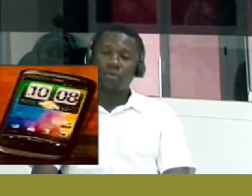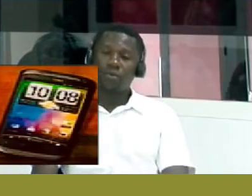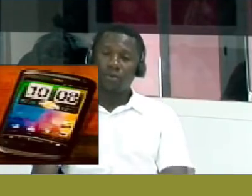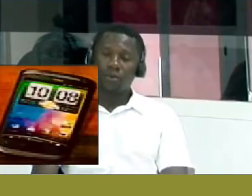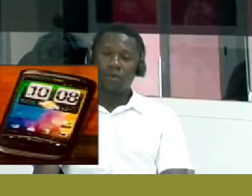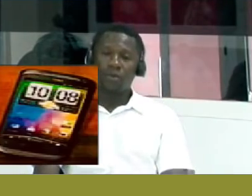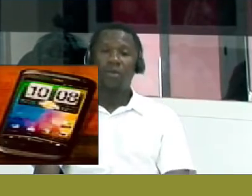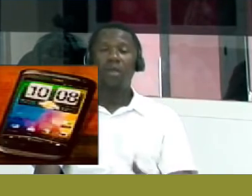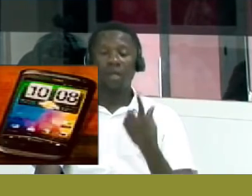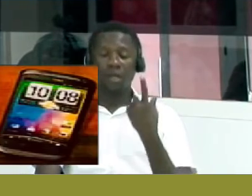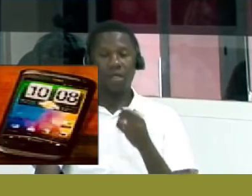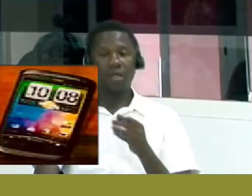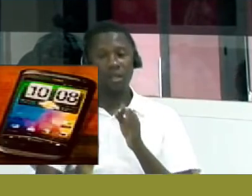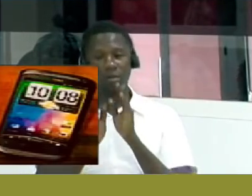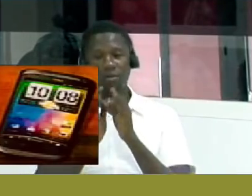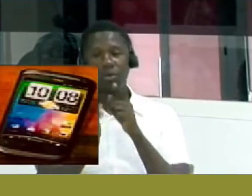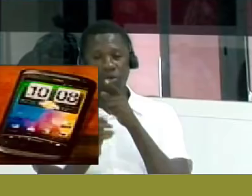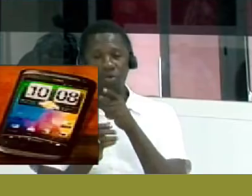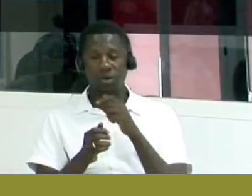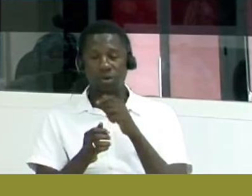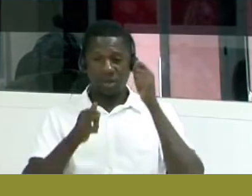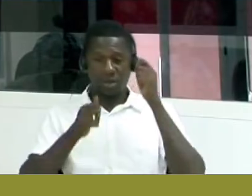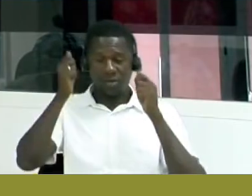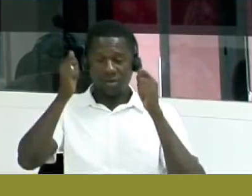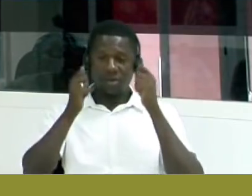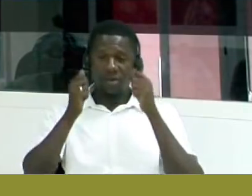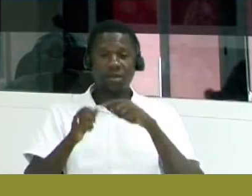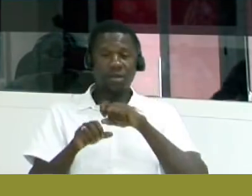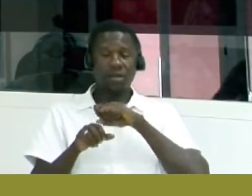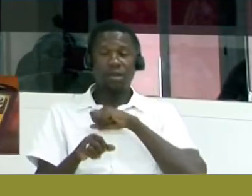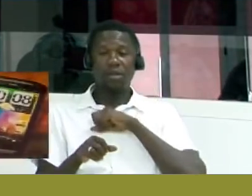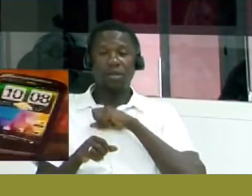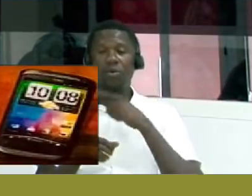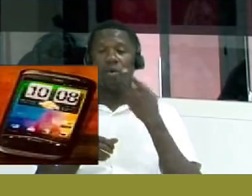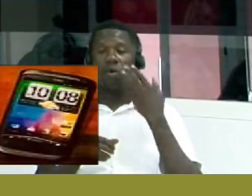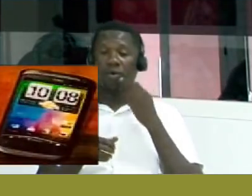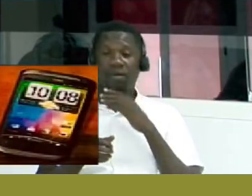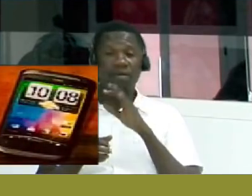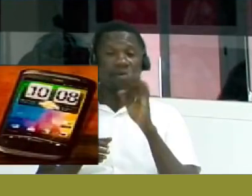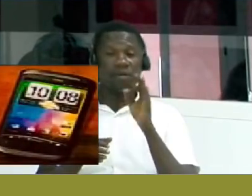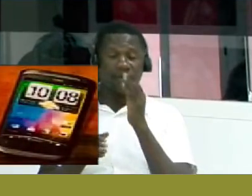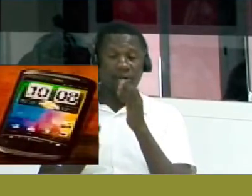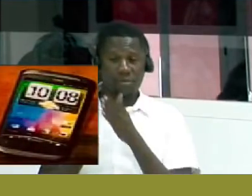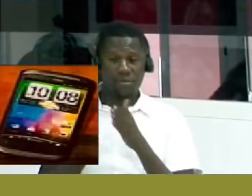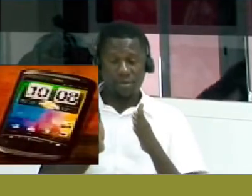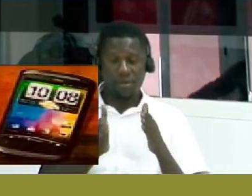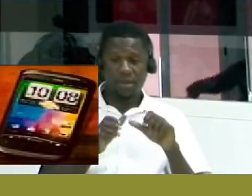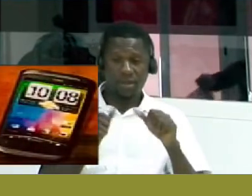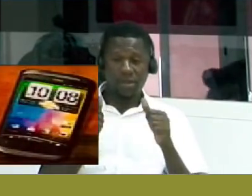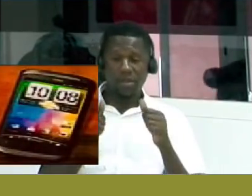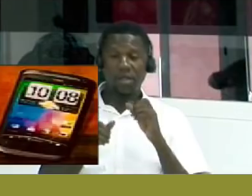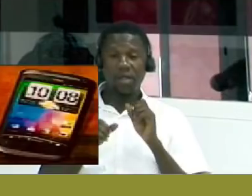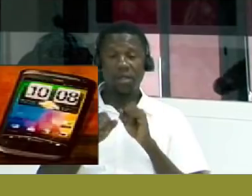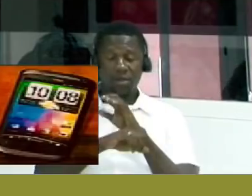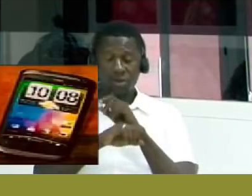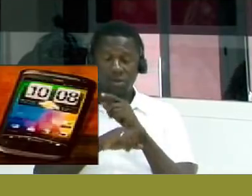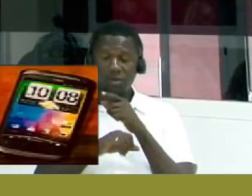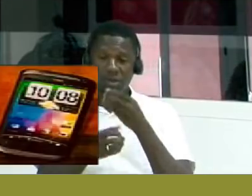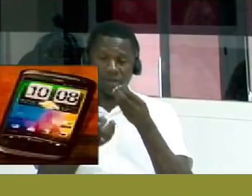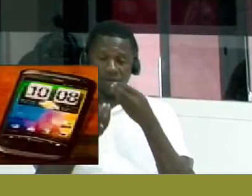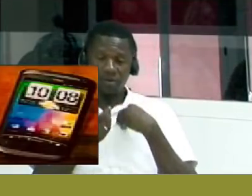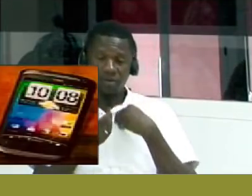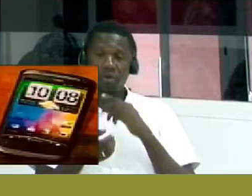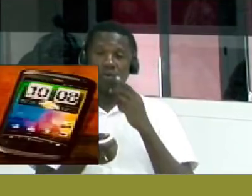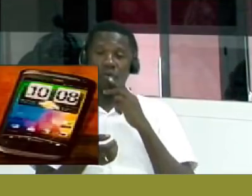Like I said to you, the demonstration itself, when it was very apparent, the instructions that came from me, which warranted